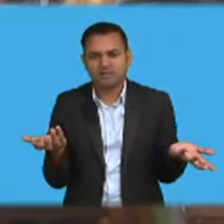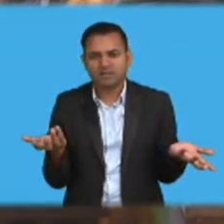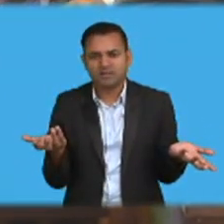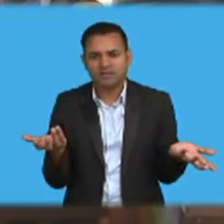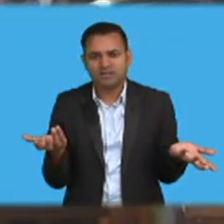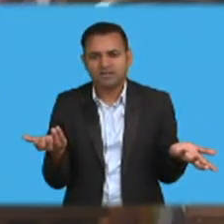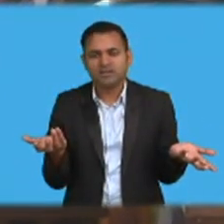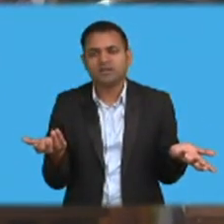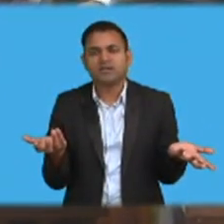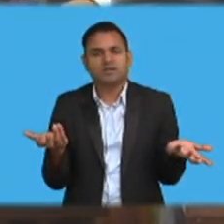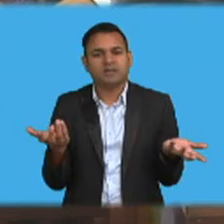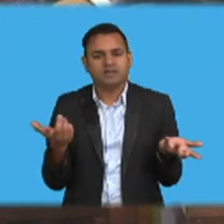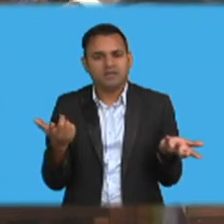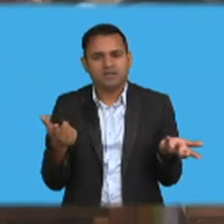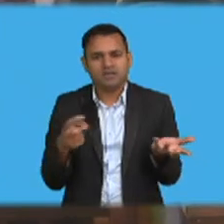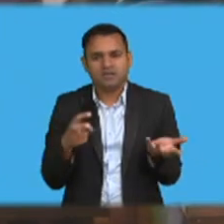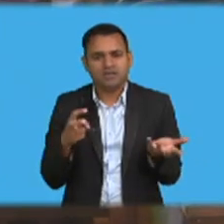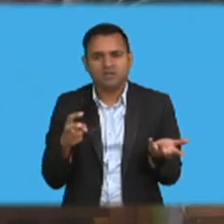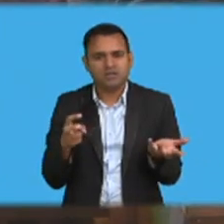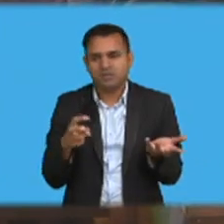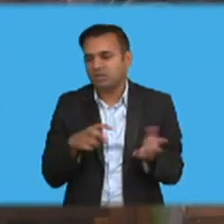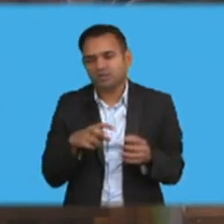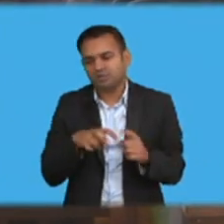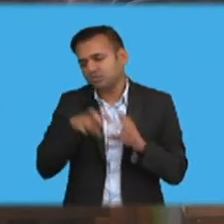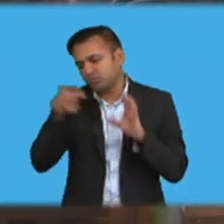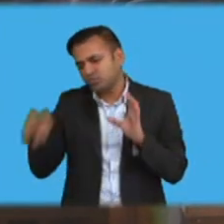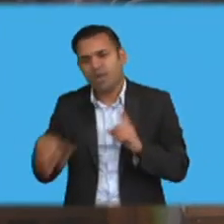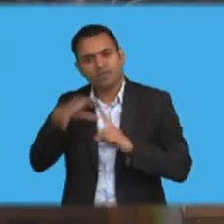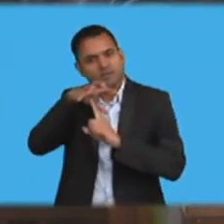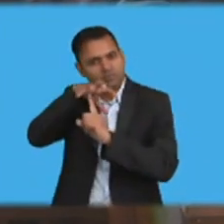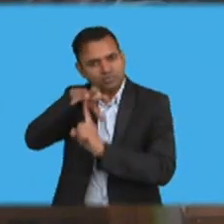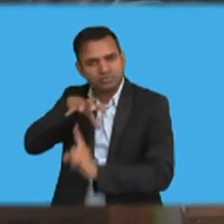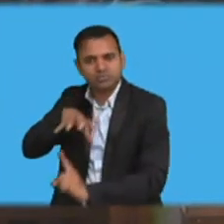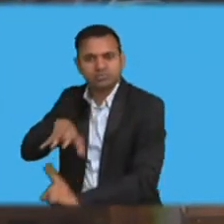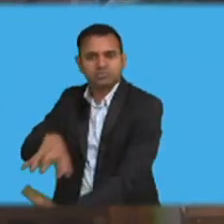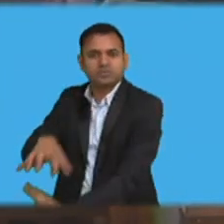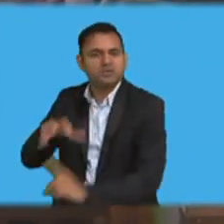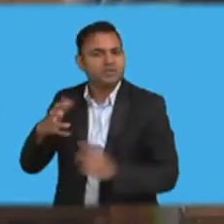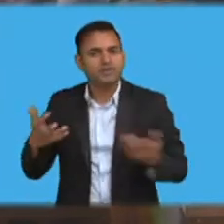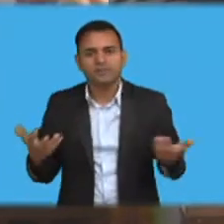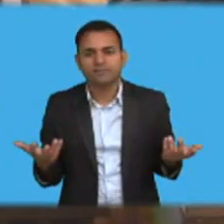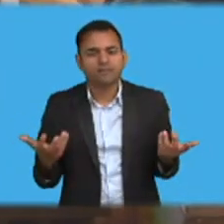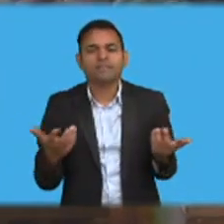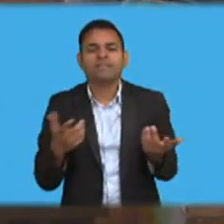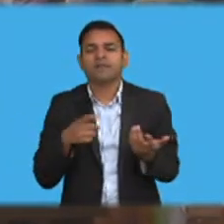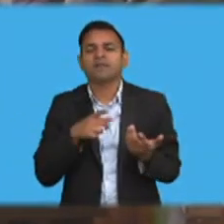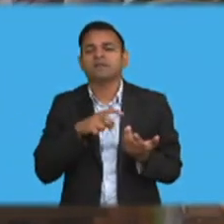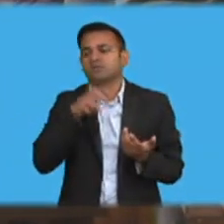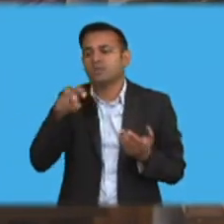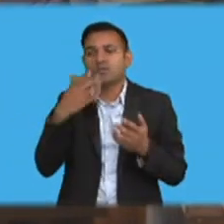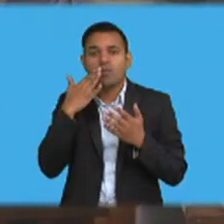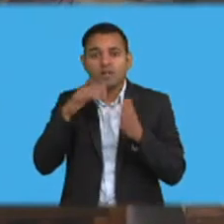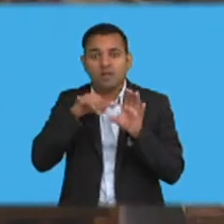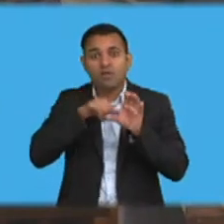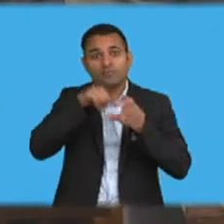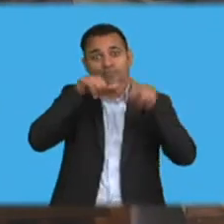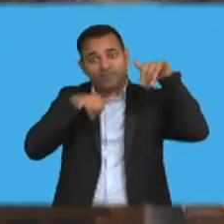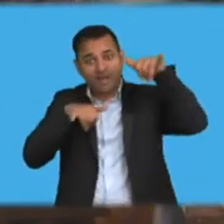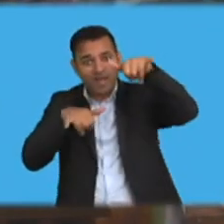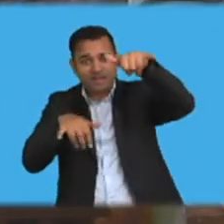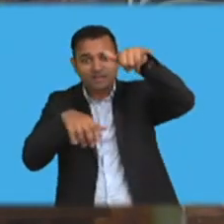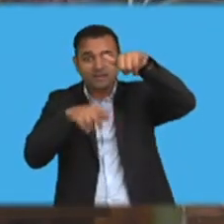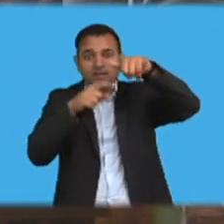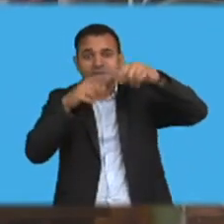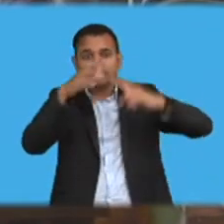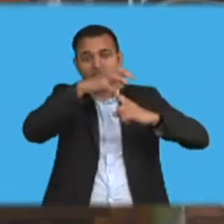jump. Madam Speaker, jumping out of a fixed-wing aircraft with a parachute with or